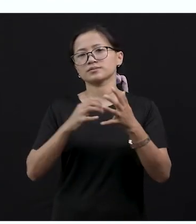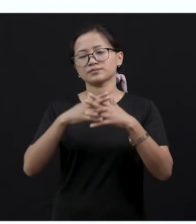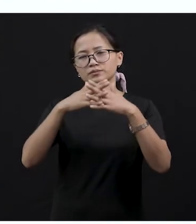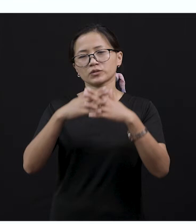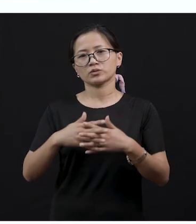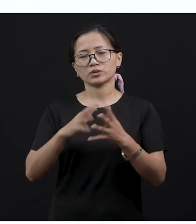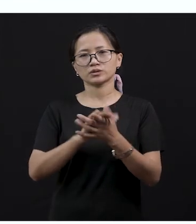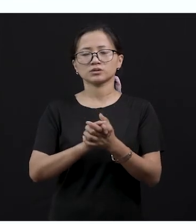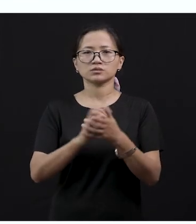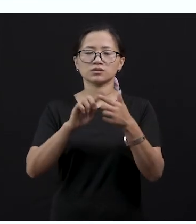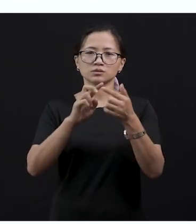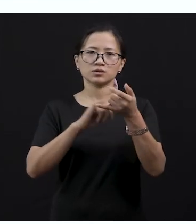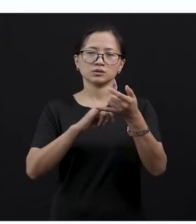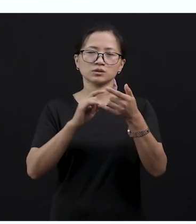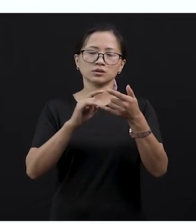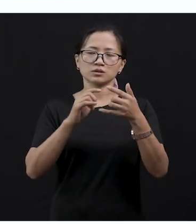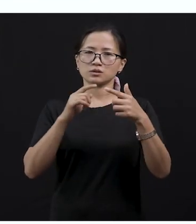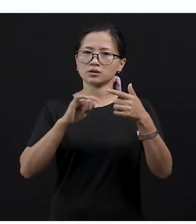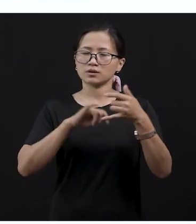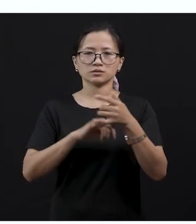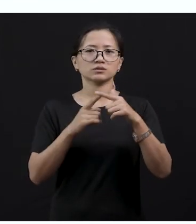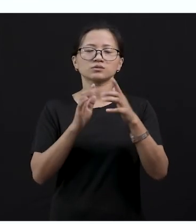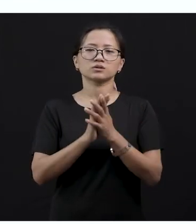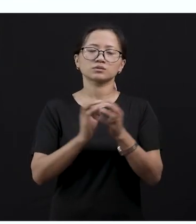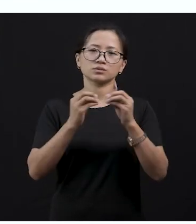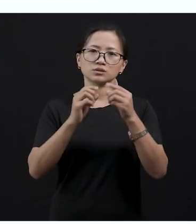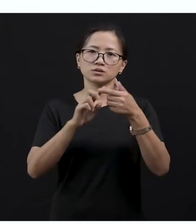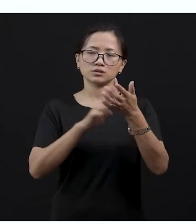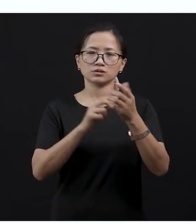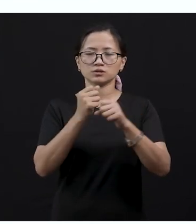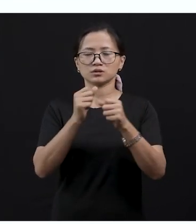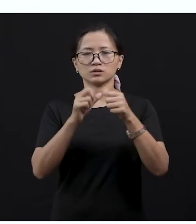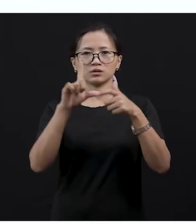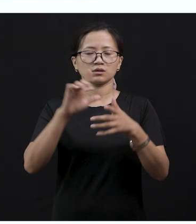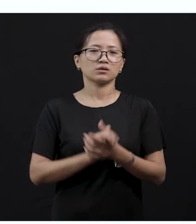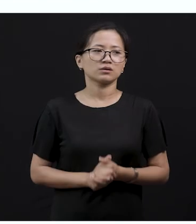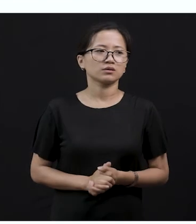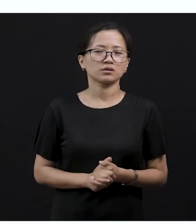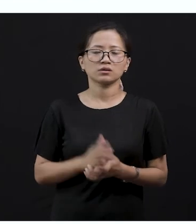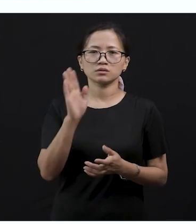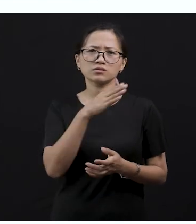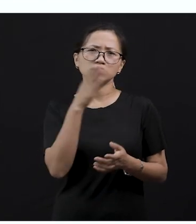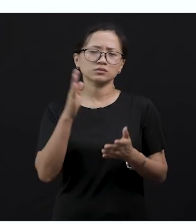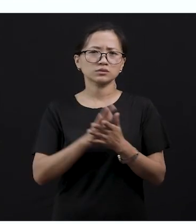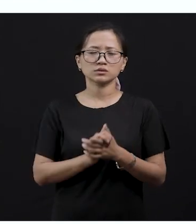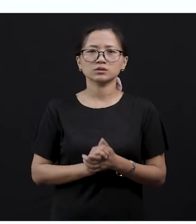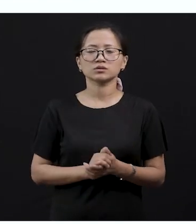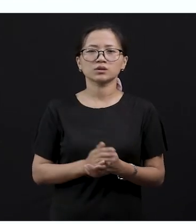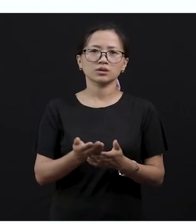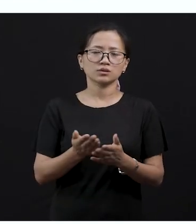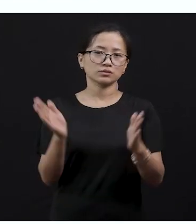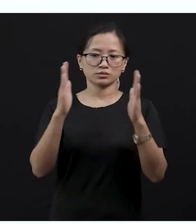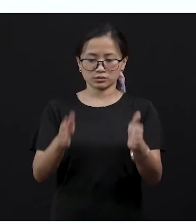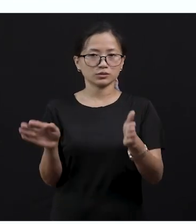Rabindranath Tagore, he composed our national anthem. And national anthem, we sing during our Independence Day,